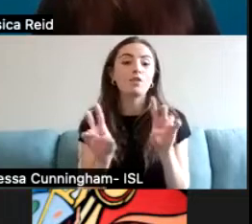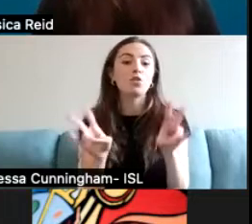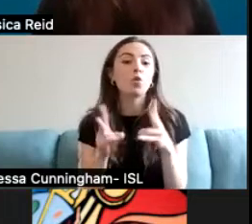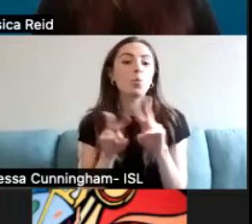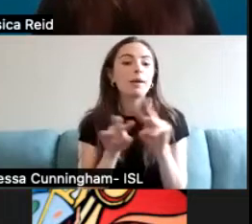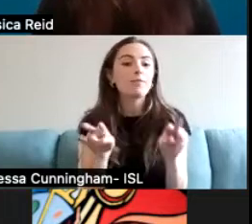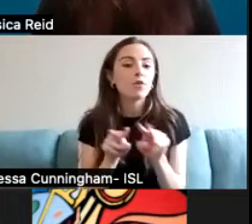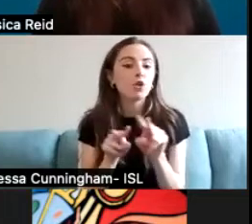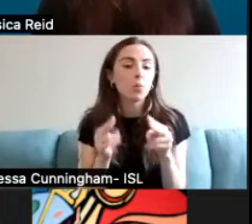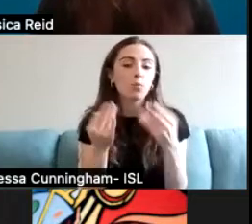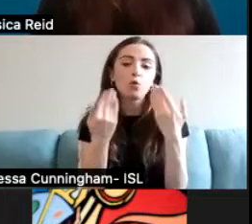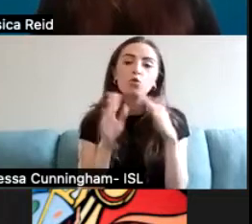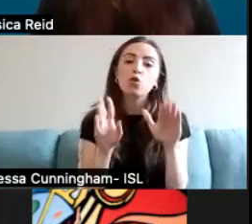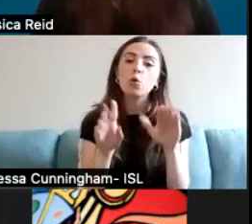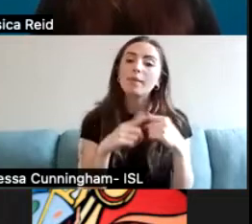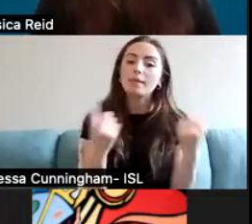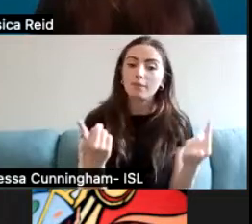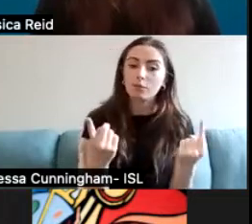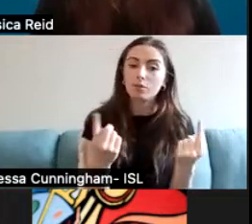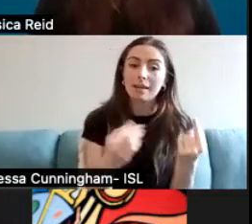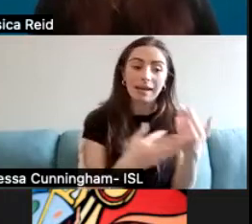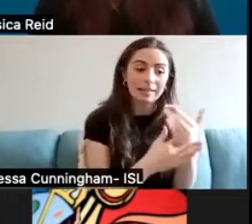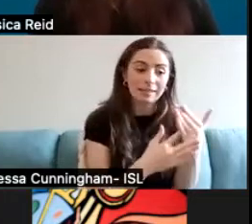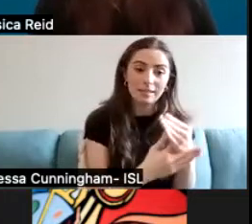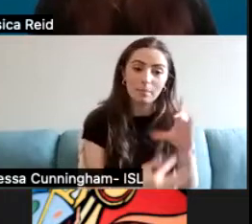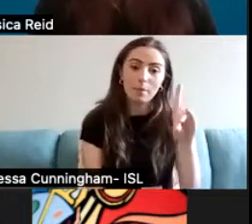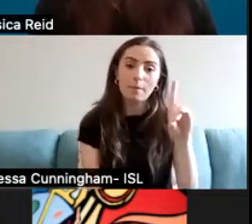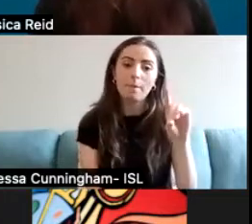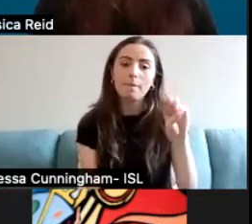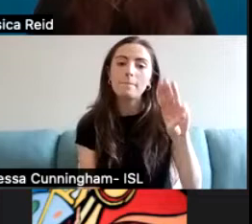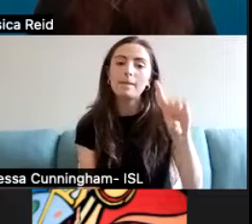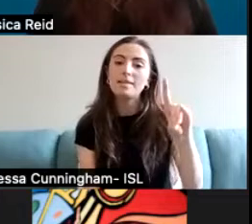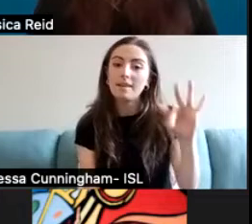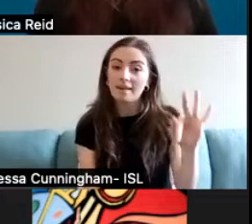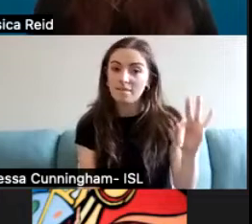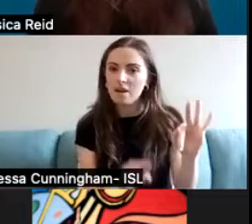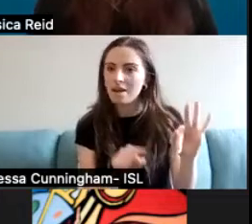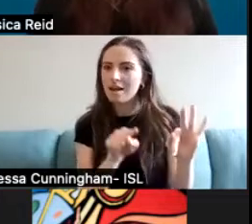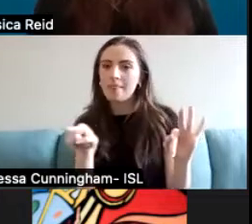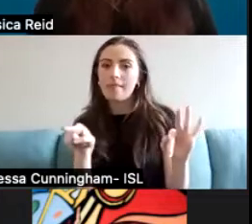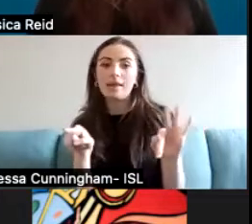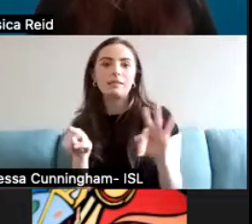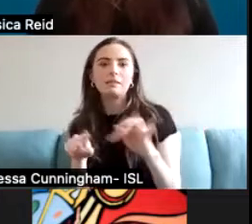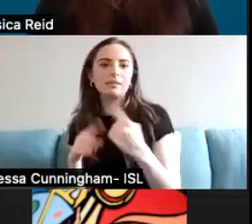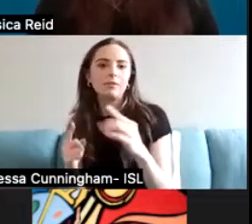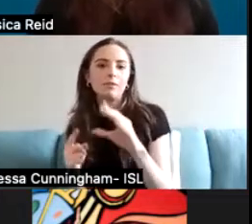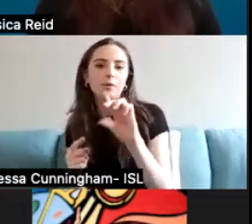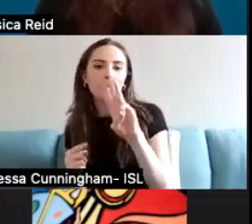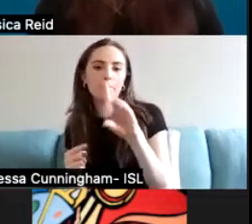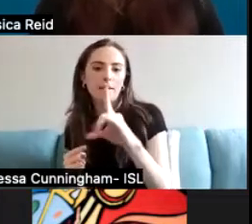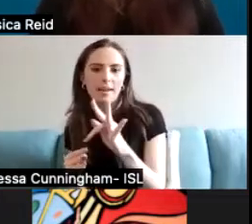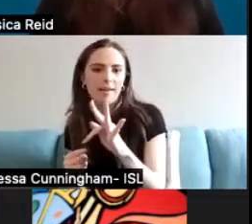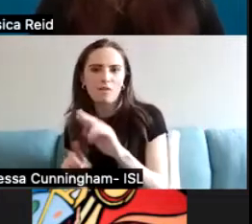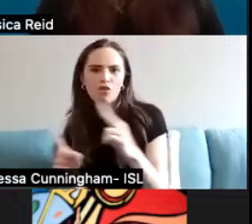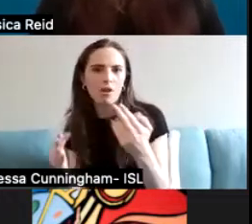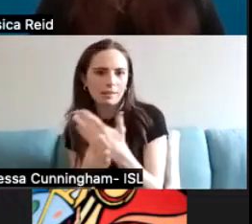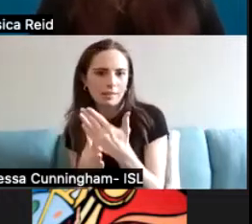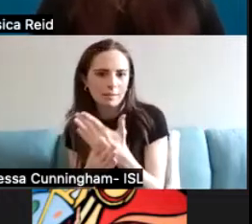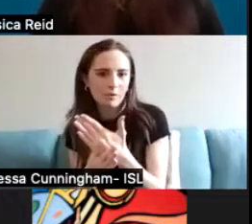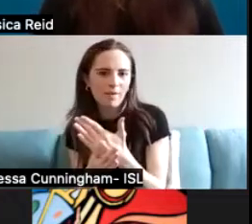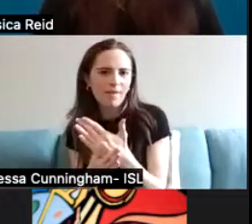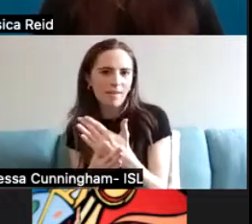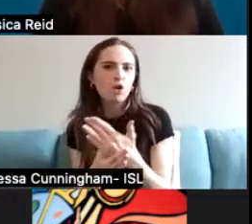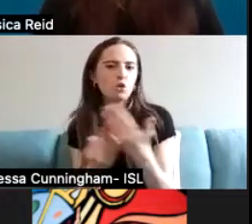differences between an accessible PDF and an inaccessible PDF. And after I do that, it should be fairly clear as to why